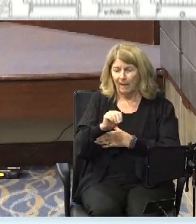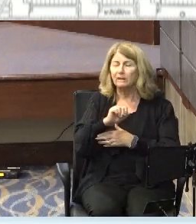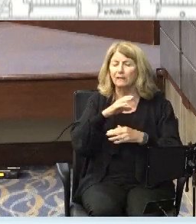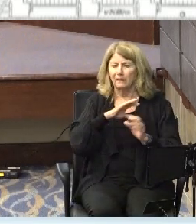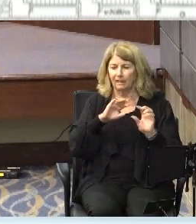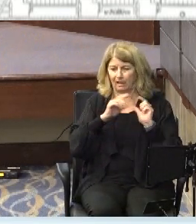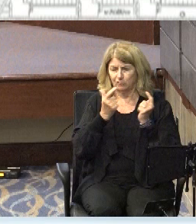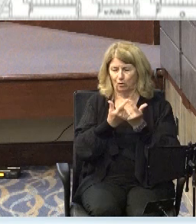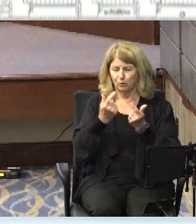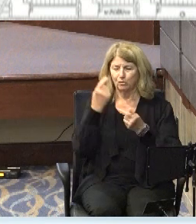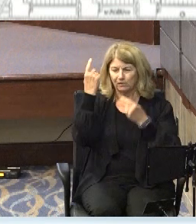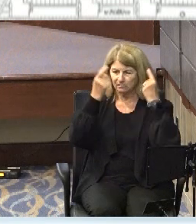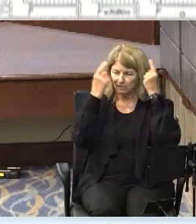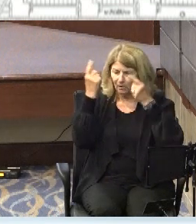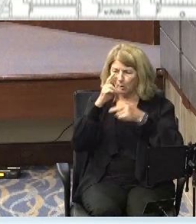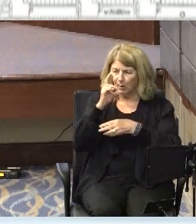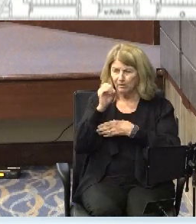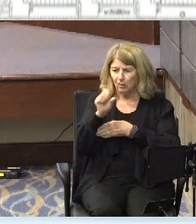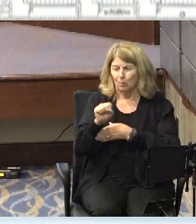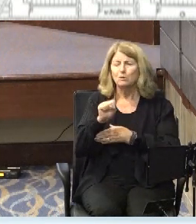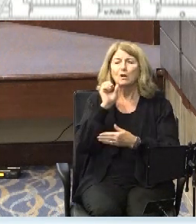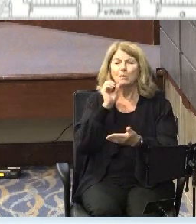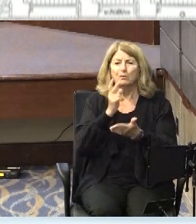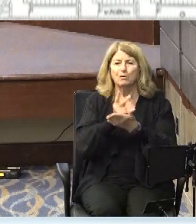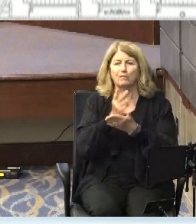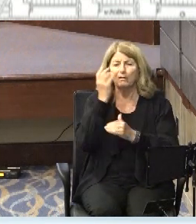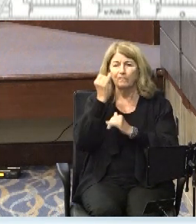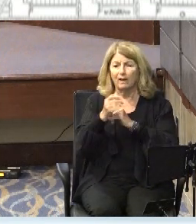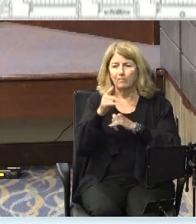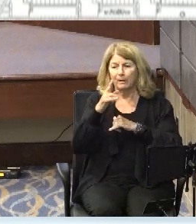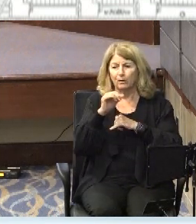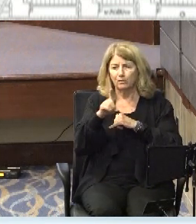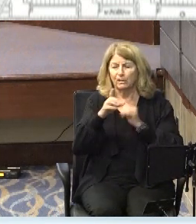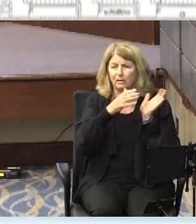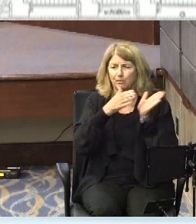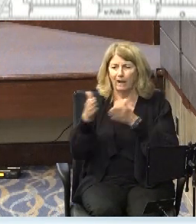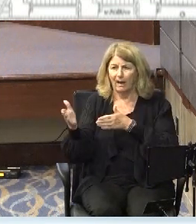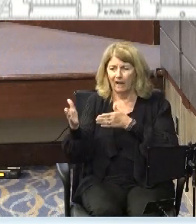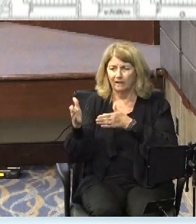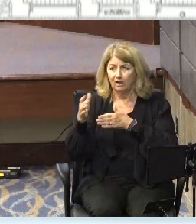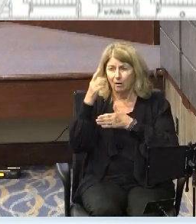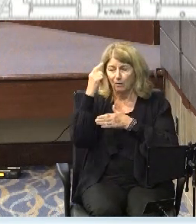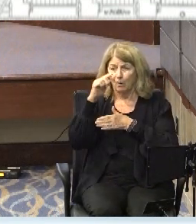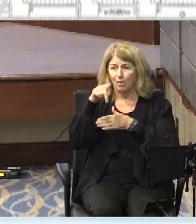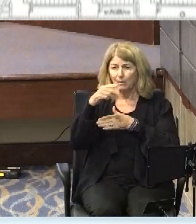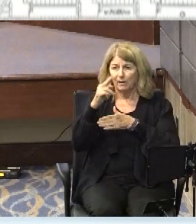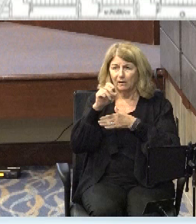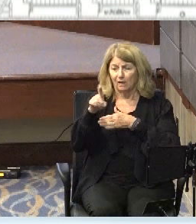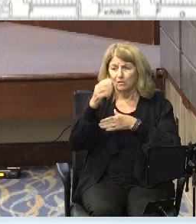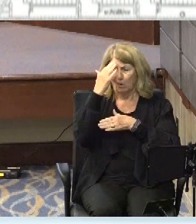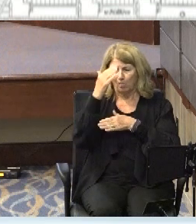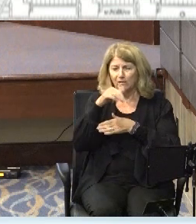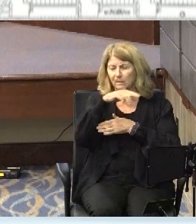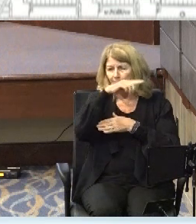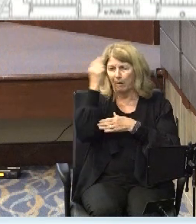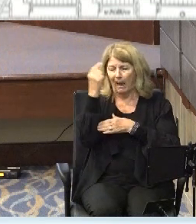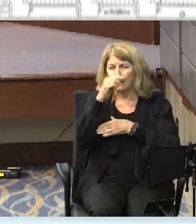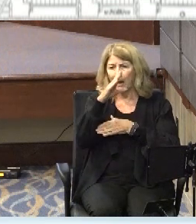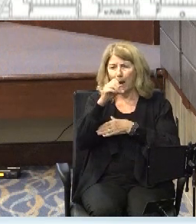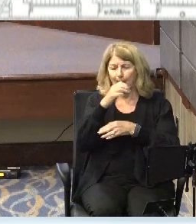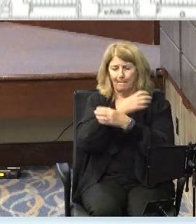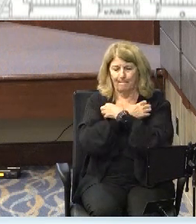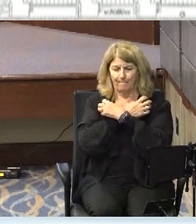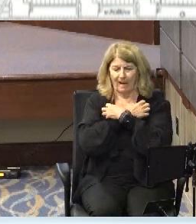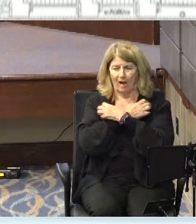hearing to consider a resolution approving the final PUD plan, plan unit development for a PUD known as Black Bear Village PUD,